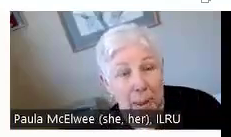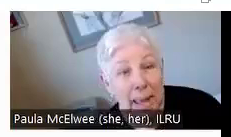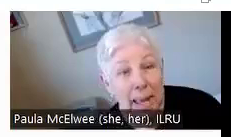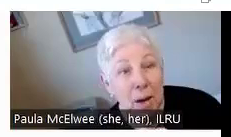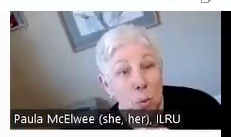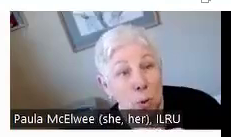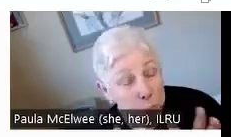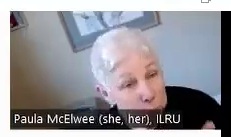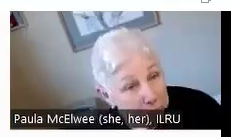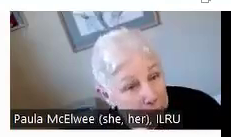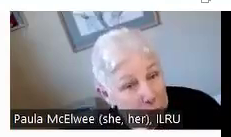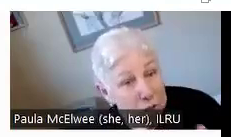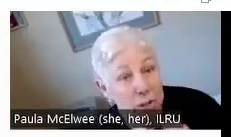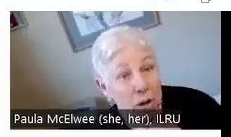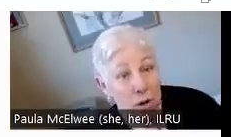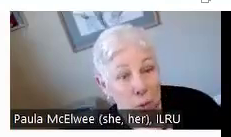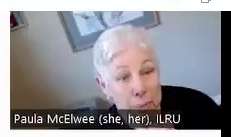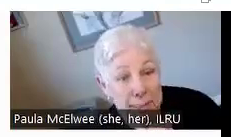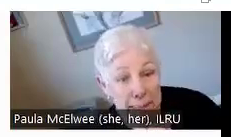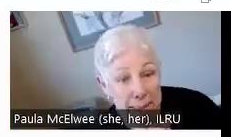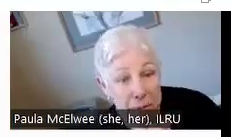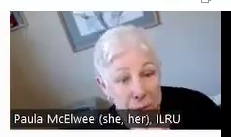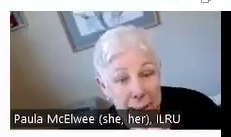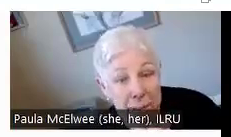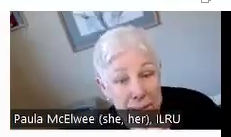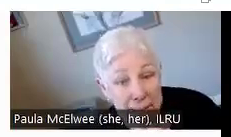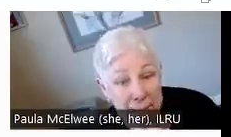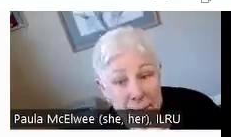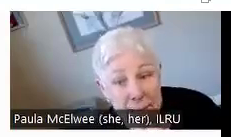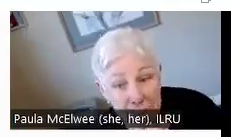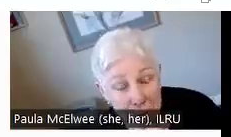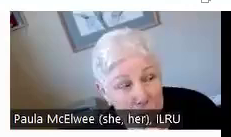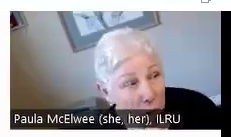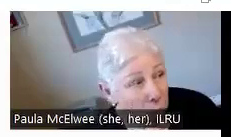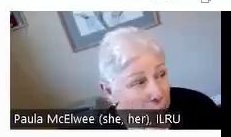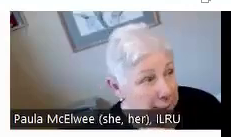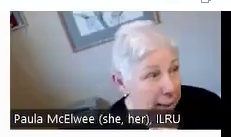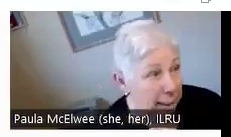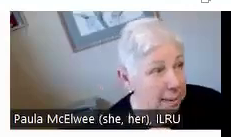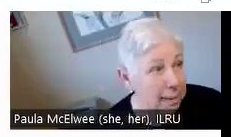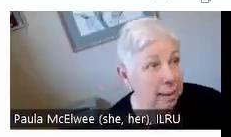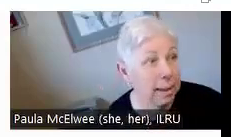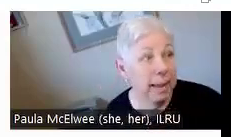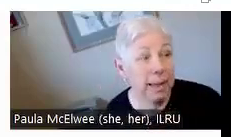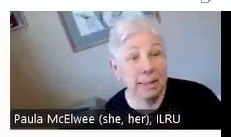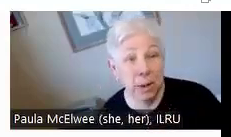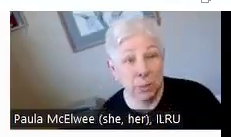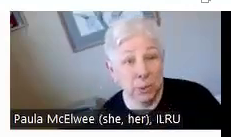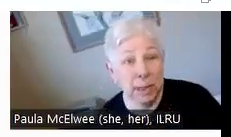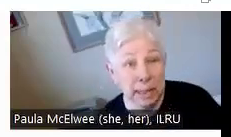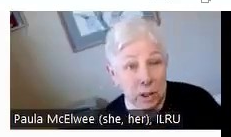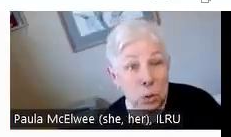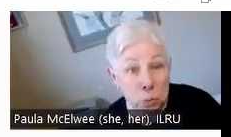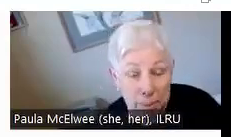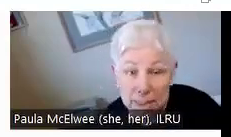recording, which will be posted on our website. If you haven't yet discovered our website, it is